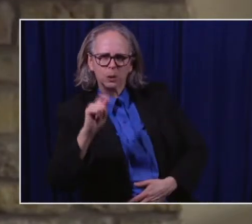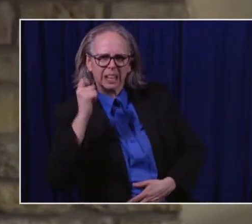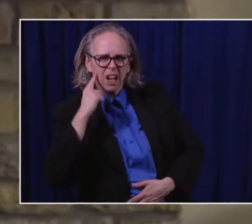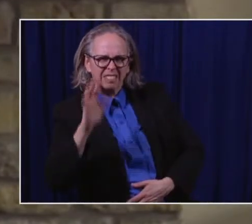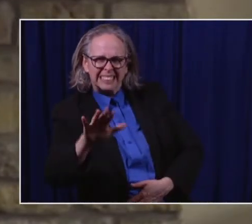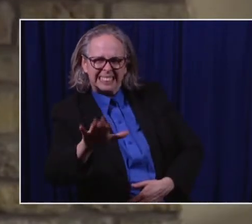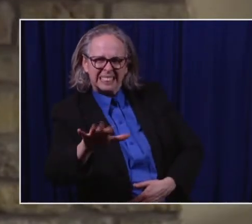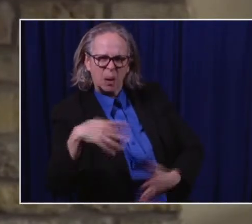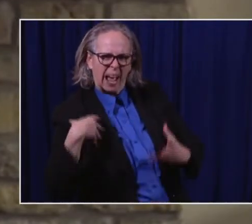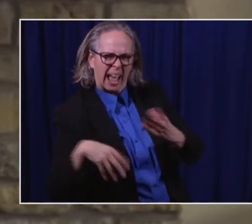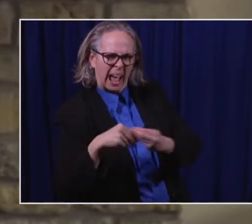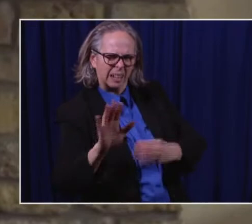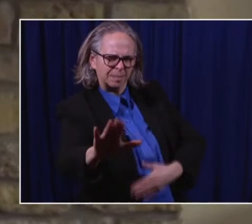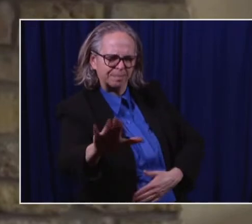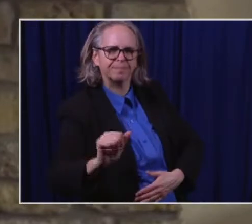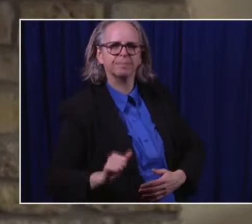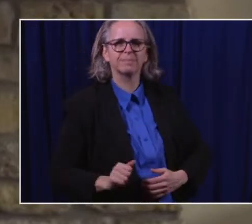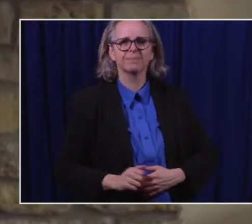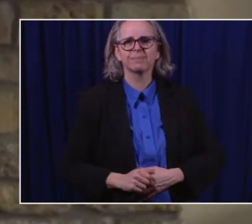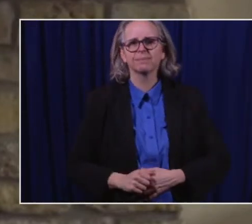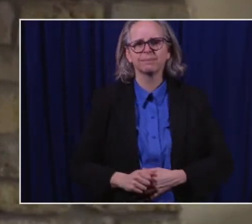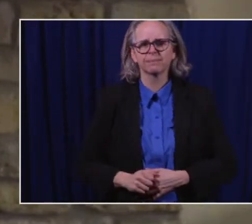could add to that, and look, I just want to emphasize,